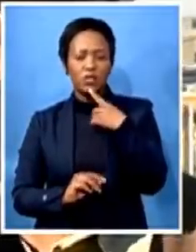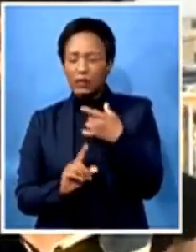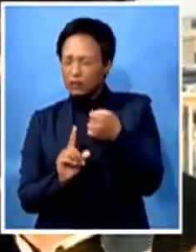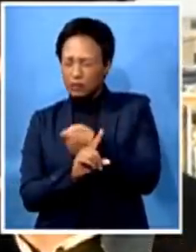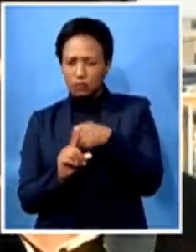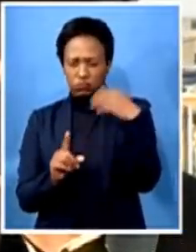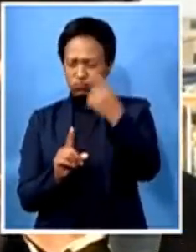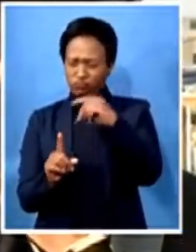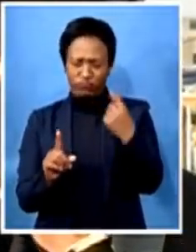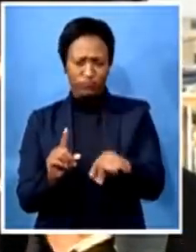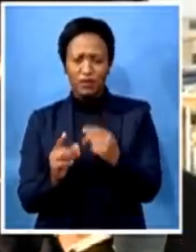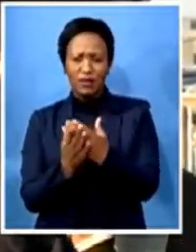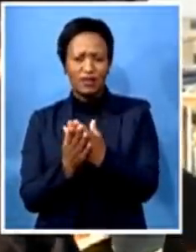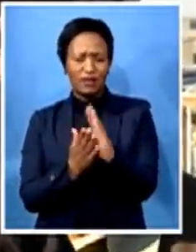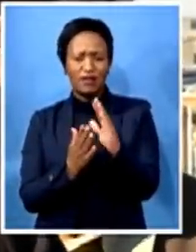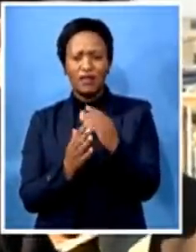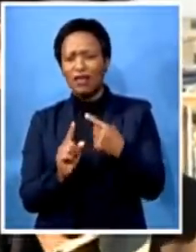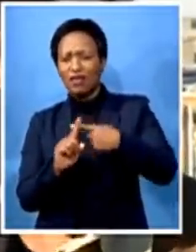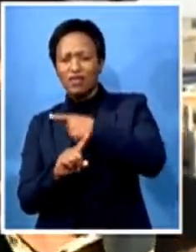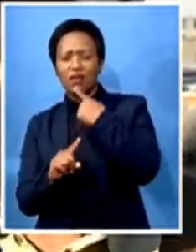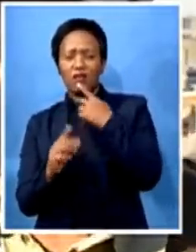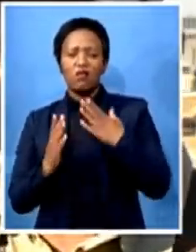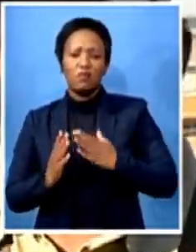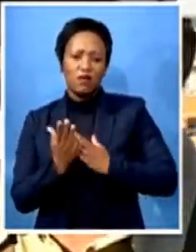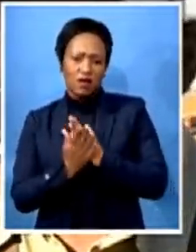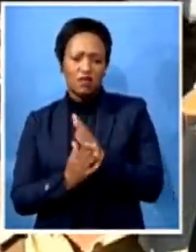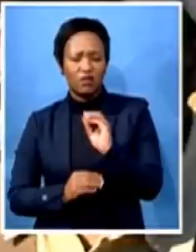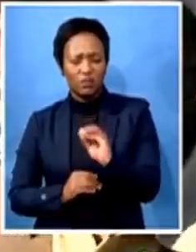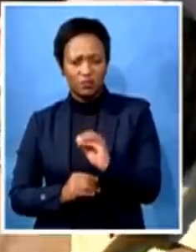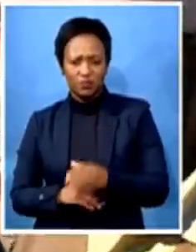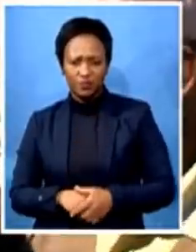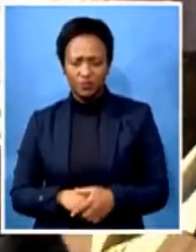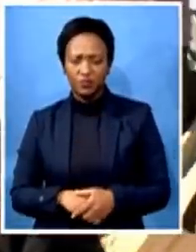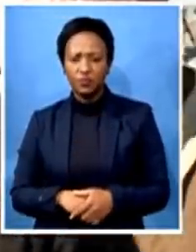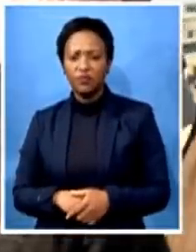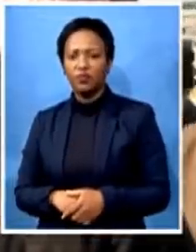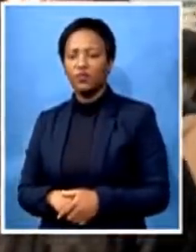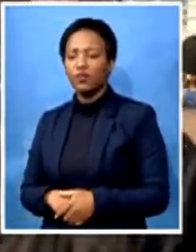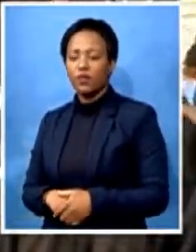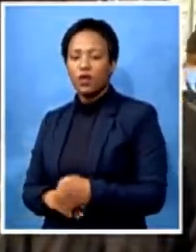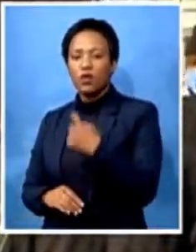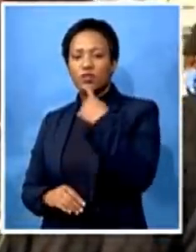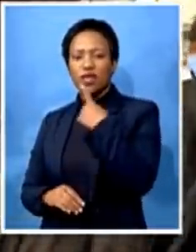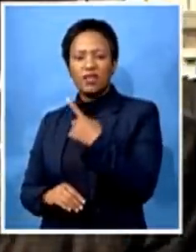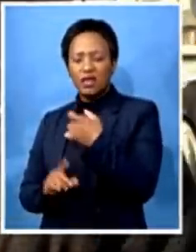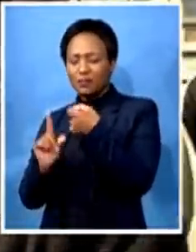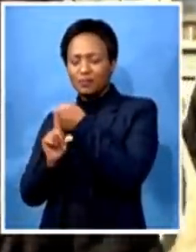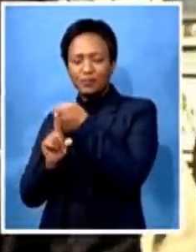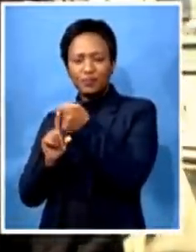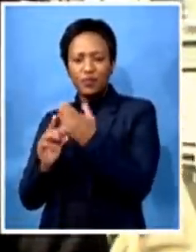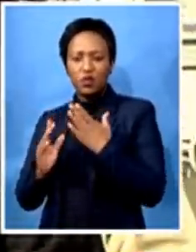you just summed in your introduction. You talk about the violation of human rights. Let's talk about Mr. Chinono. I